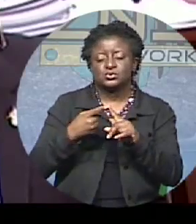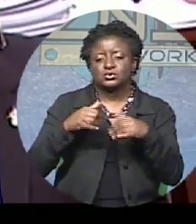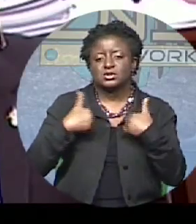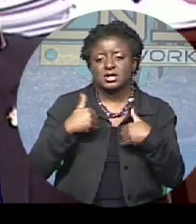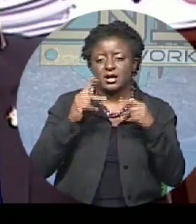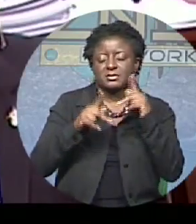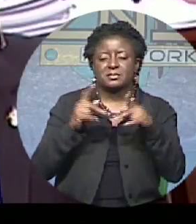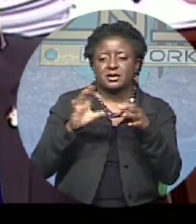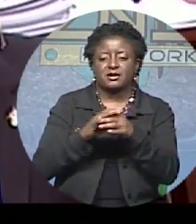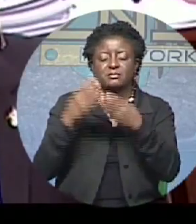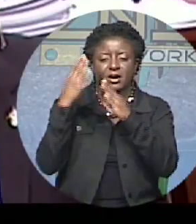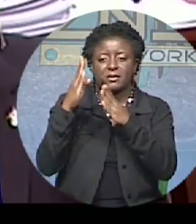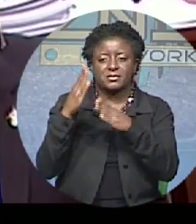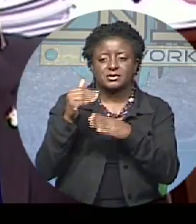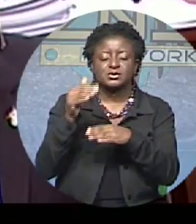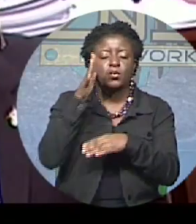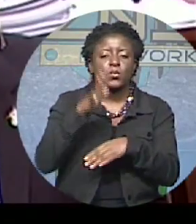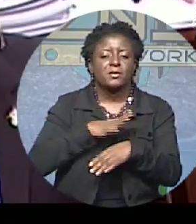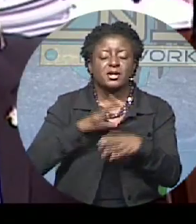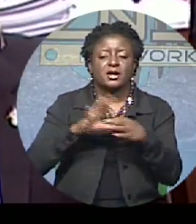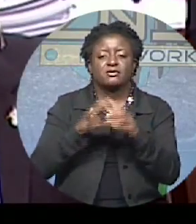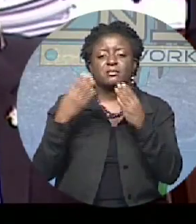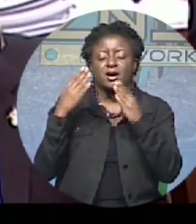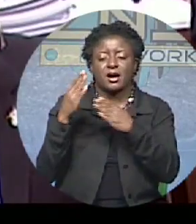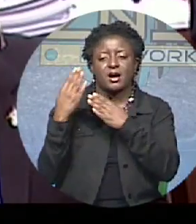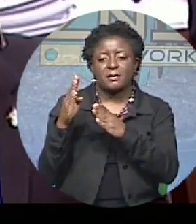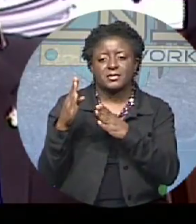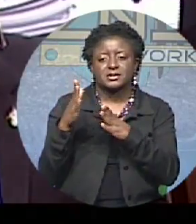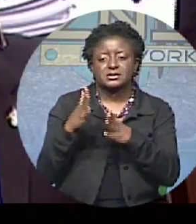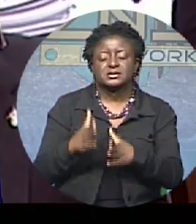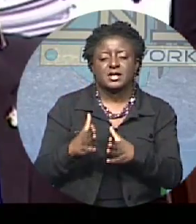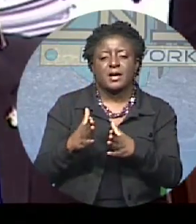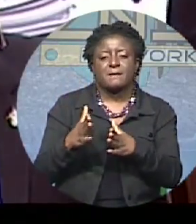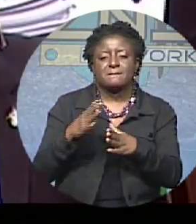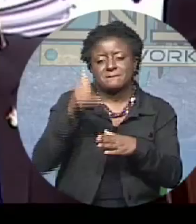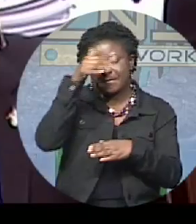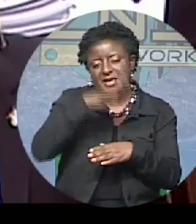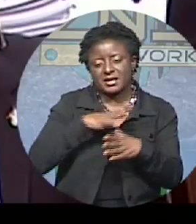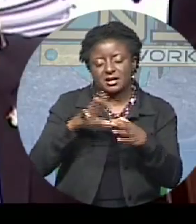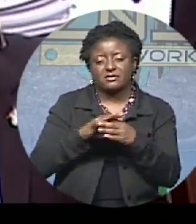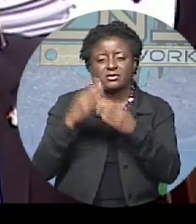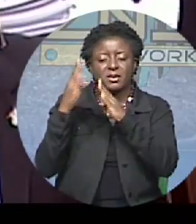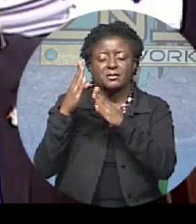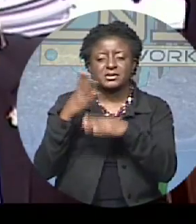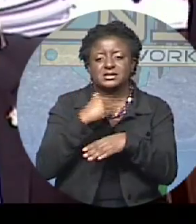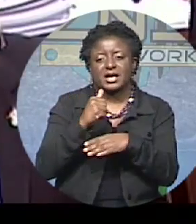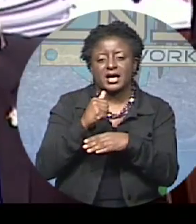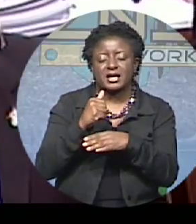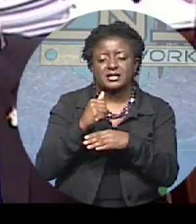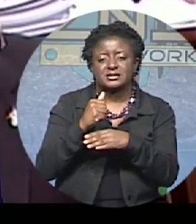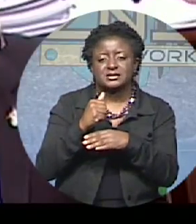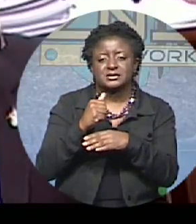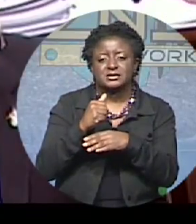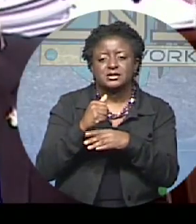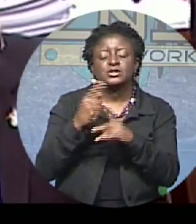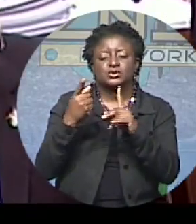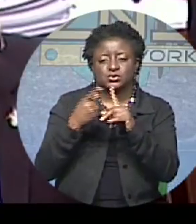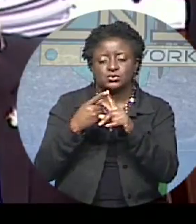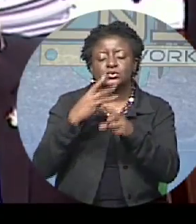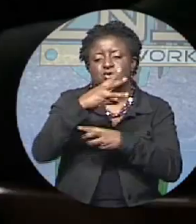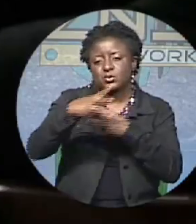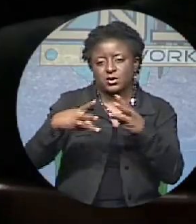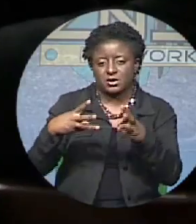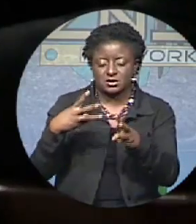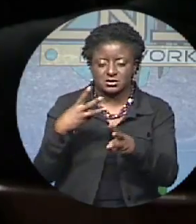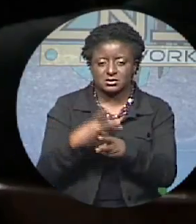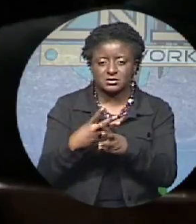Bahamas, the men of the Bahamas, and in this day and age where news travels around the globe very rapidly to the world at